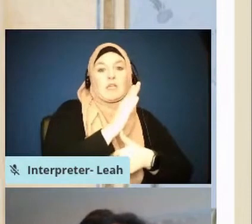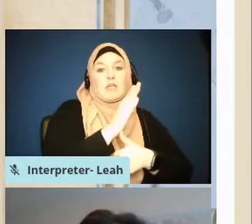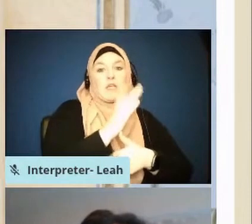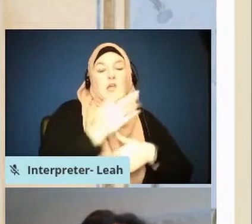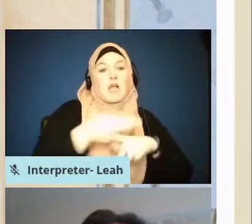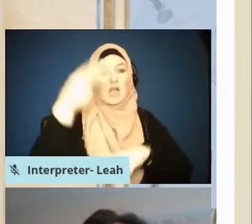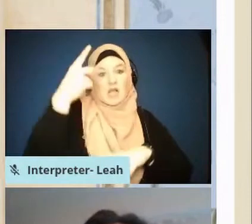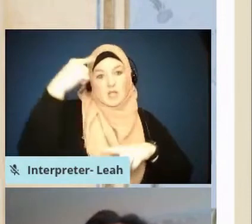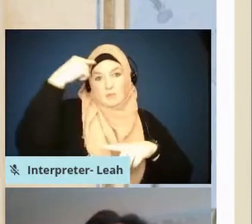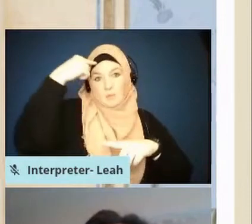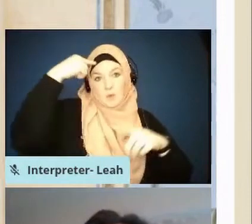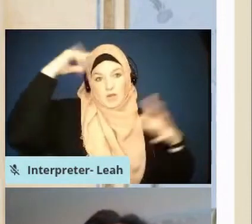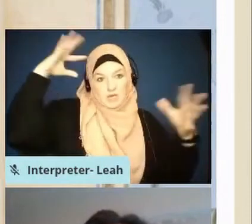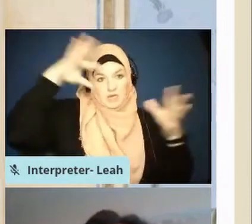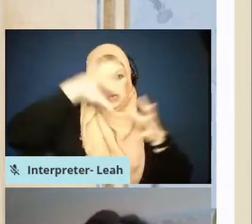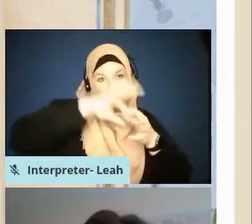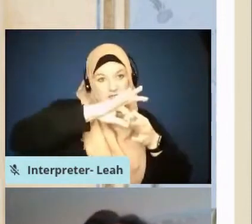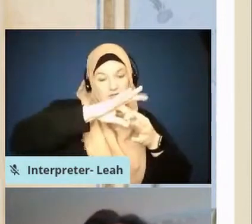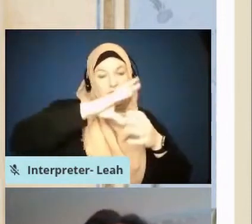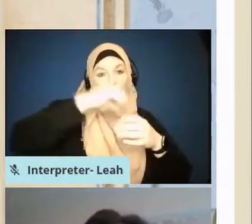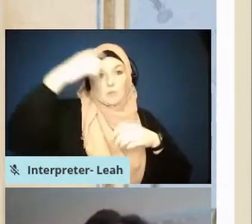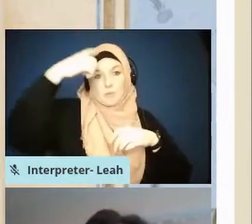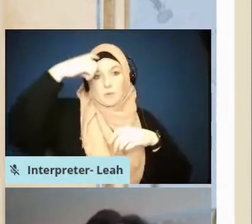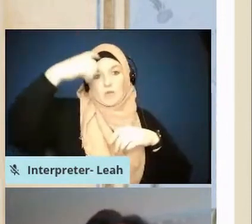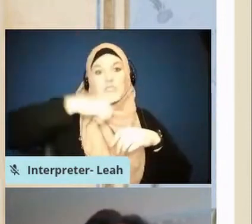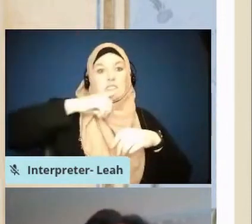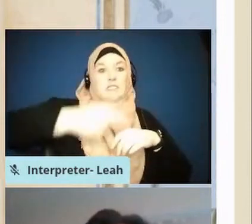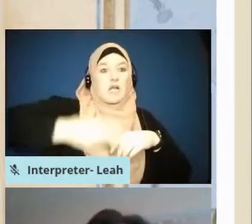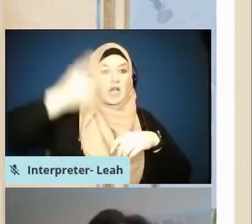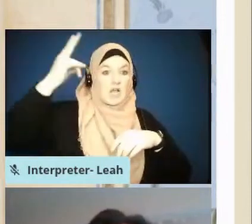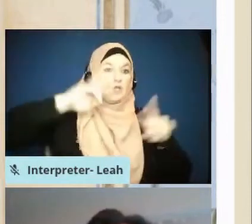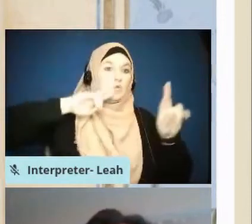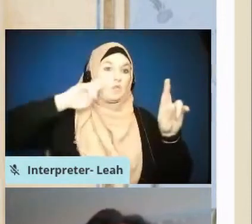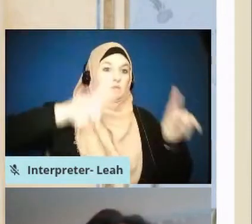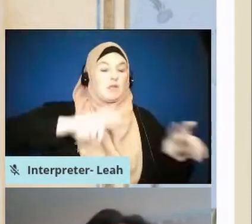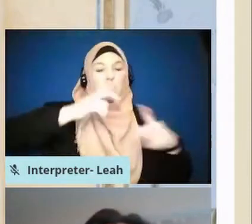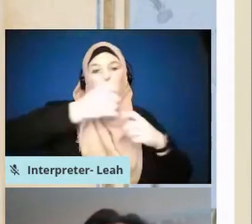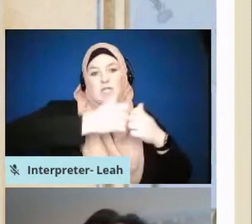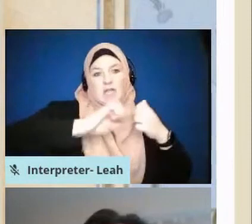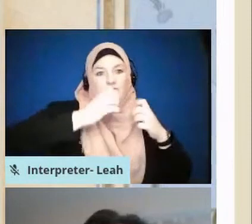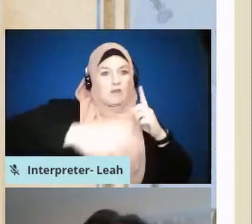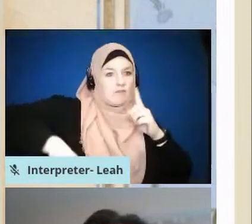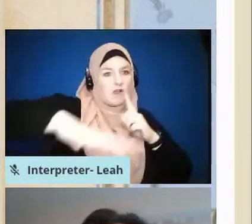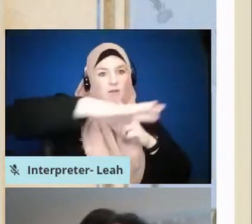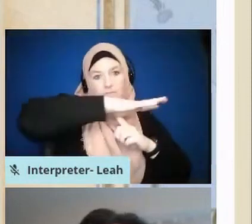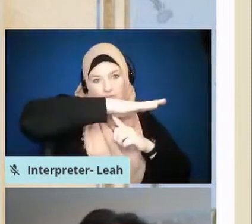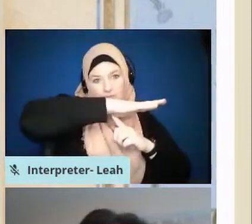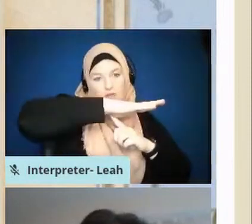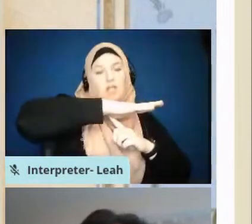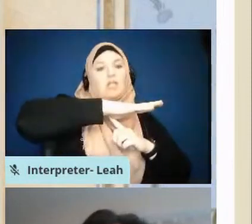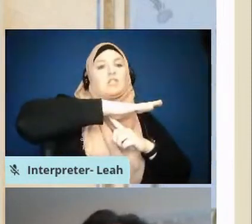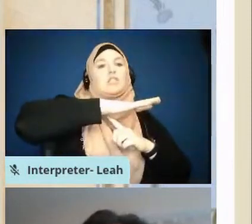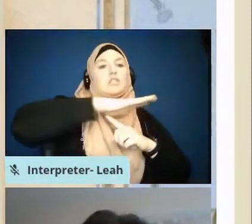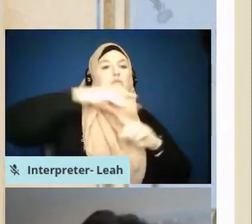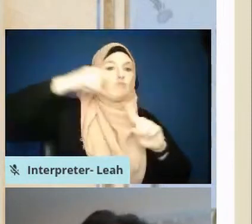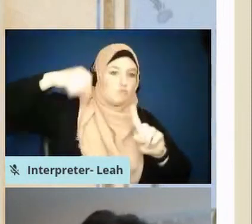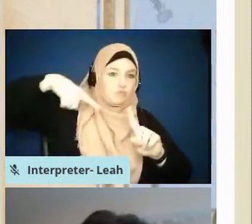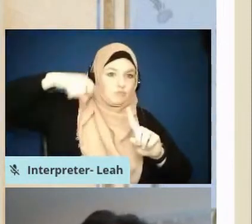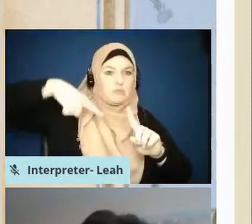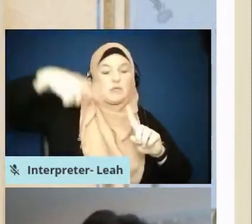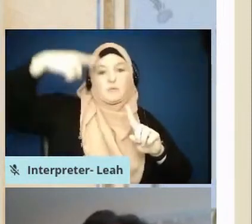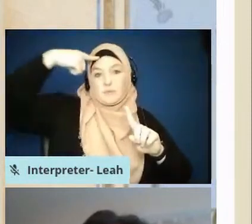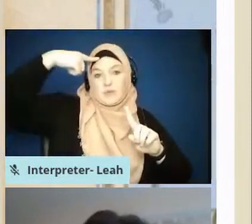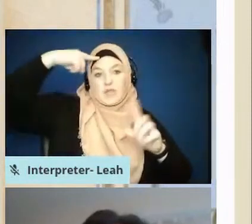brain connectivity, and the brain is highly responsive to every environmental and sensational input. The